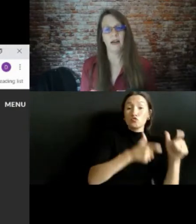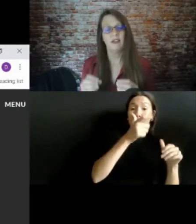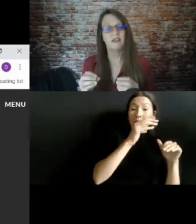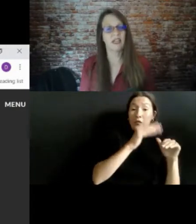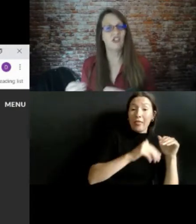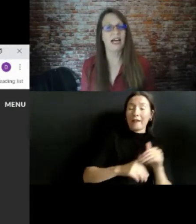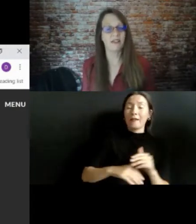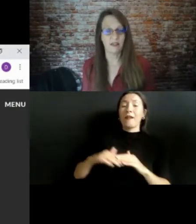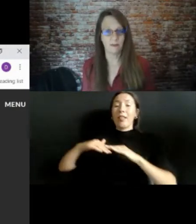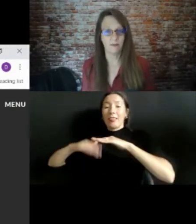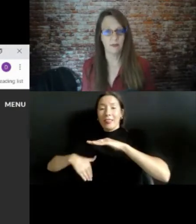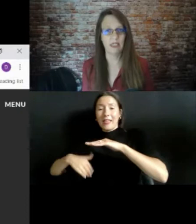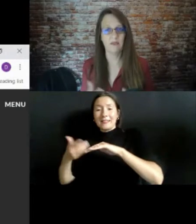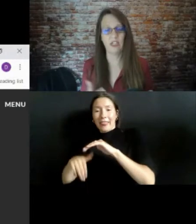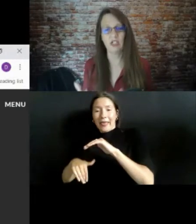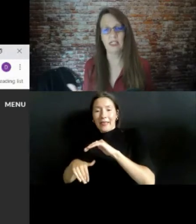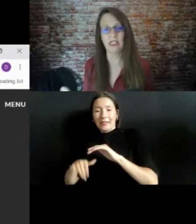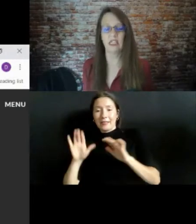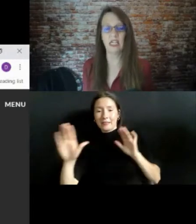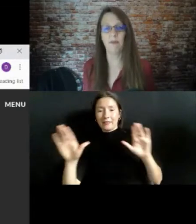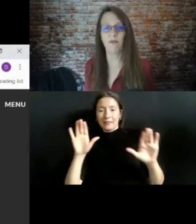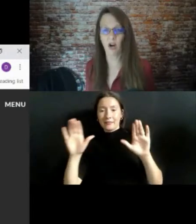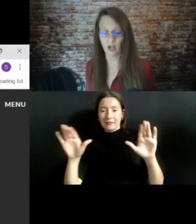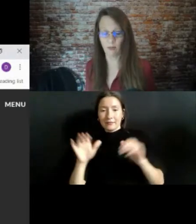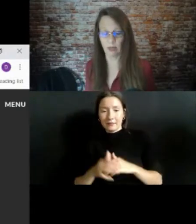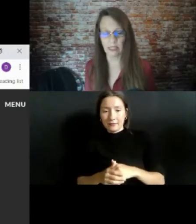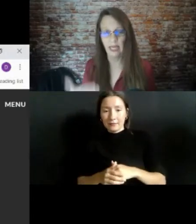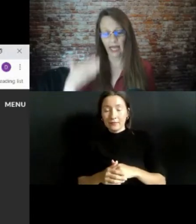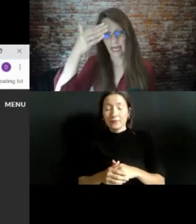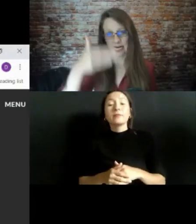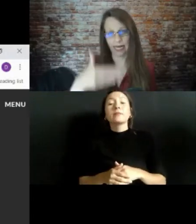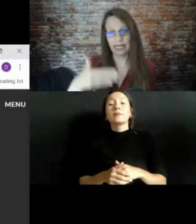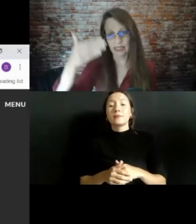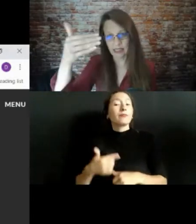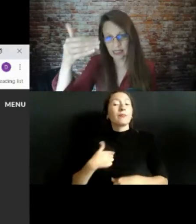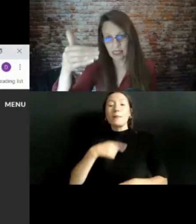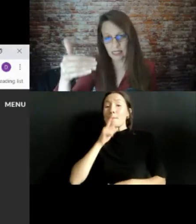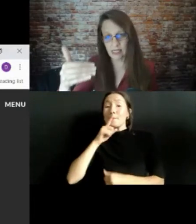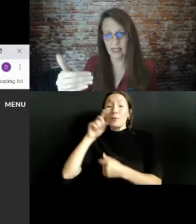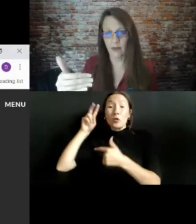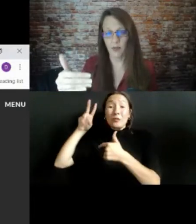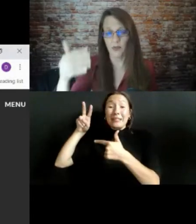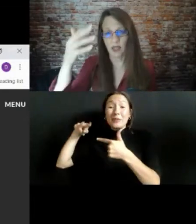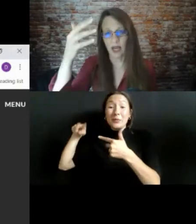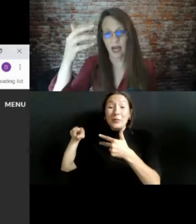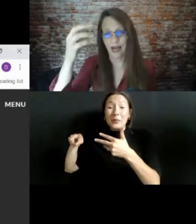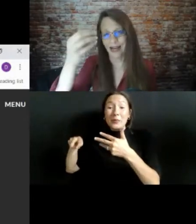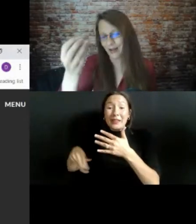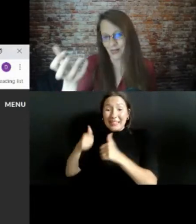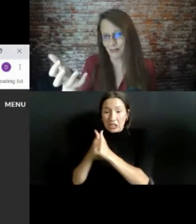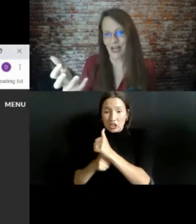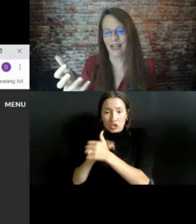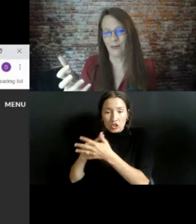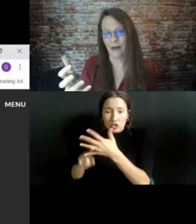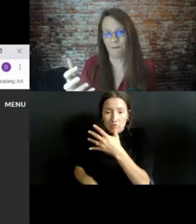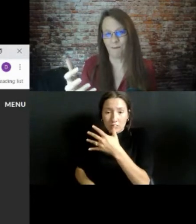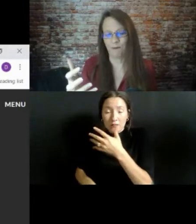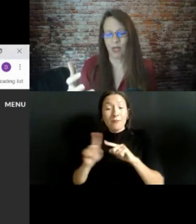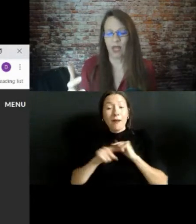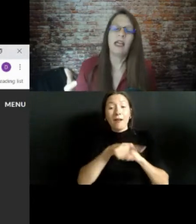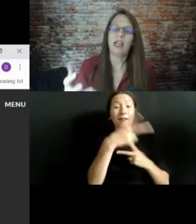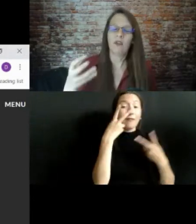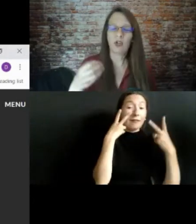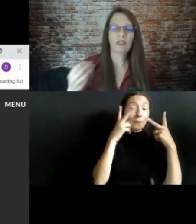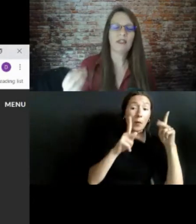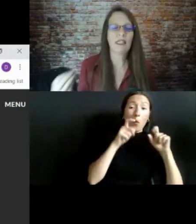as, because if I just said the type of argument and I can see the examples, I know what I'm talking about. If you couldn't see